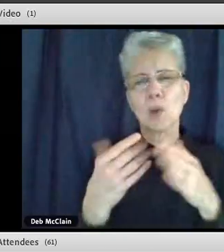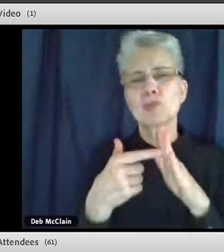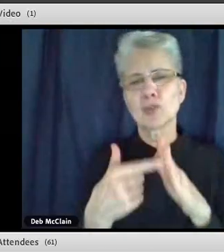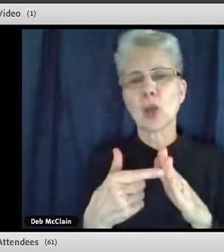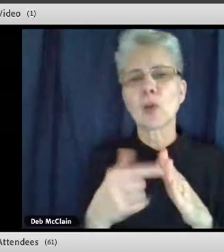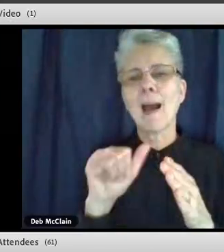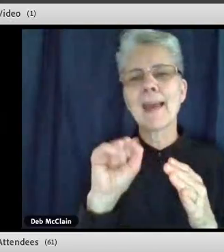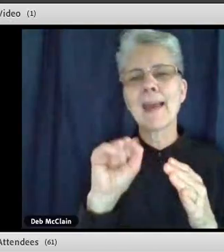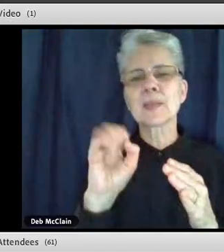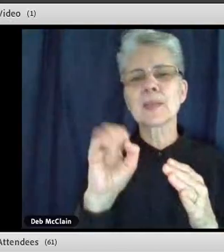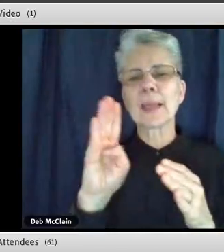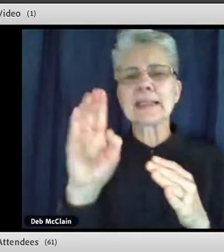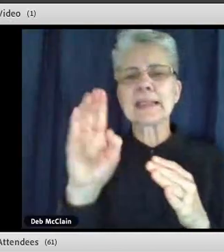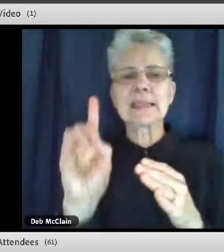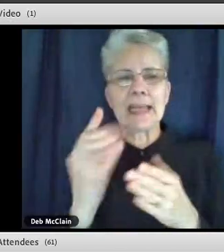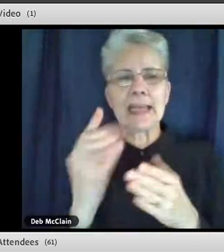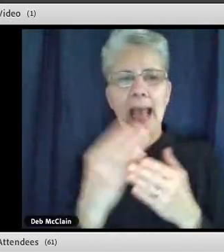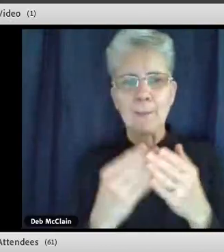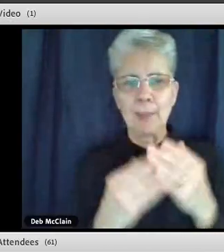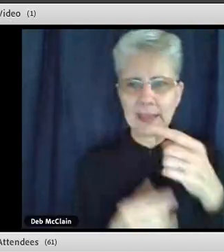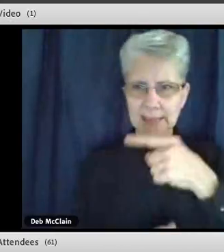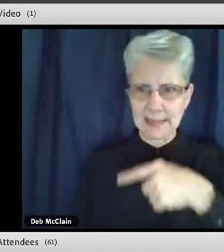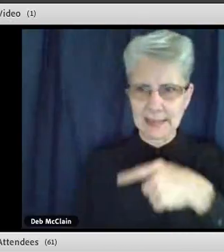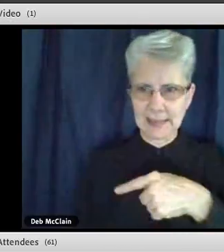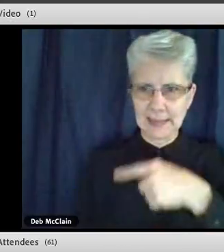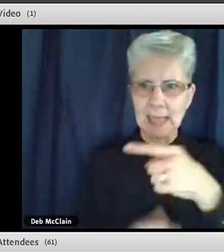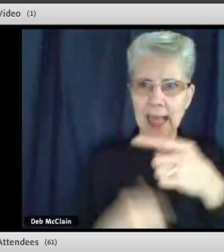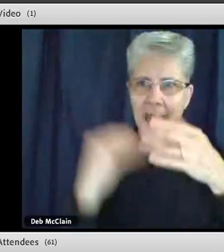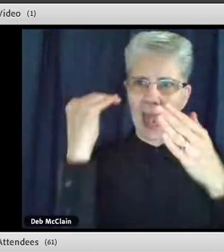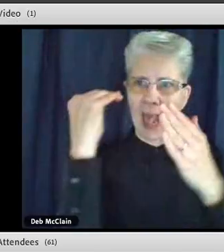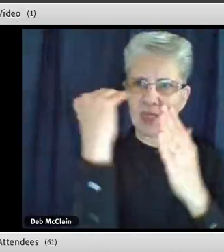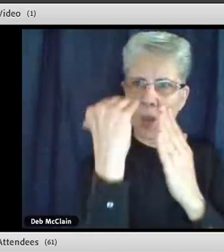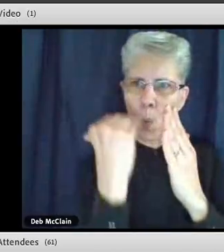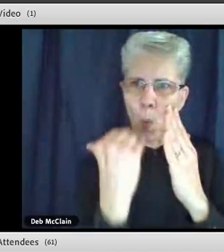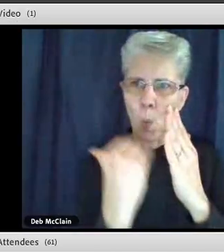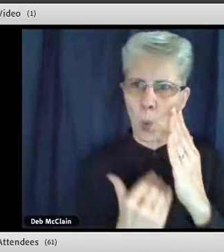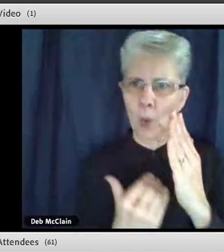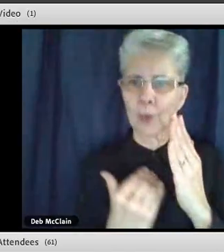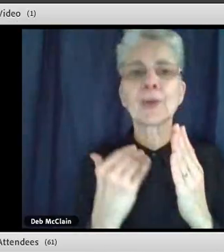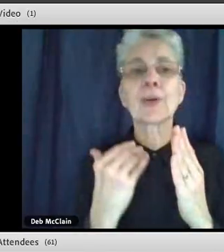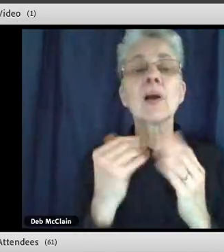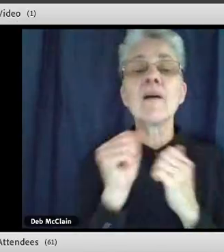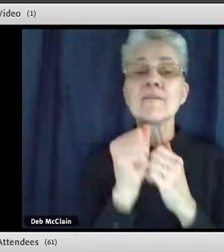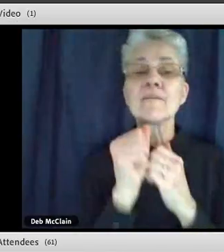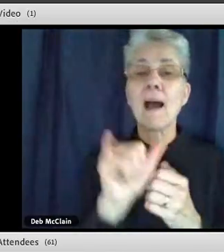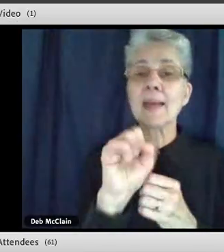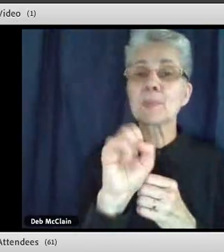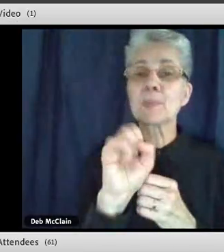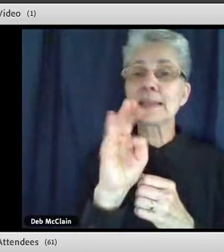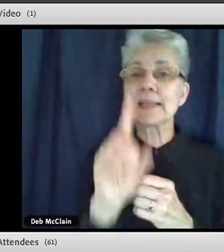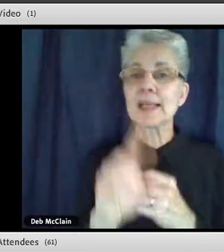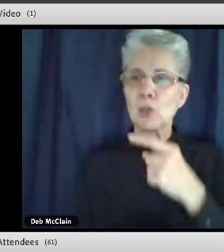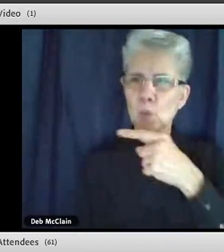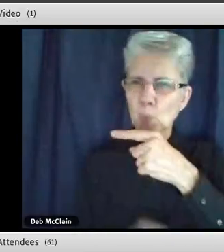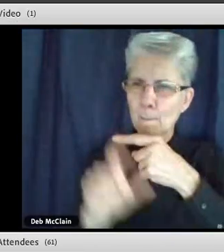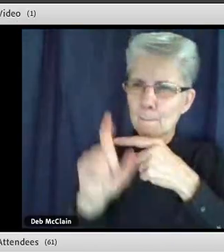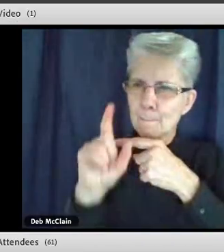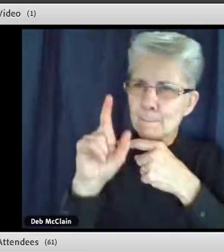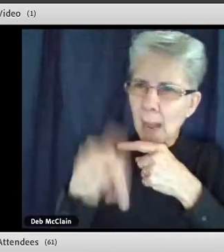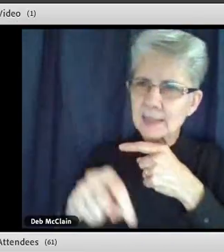ISBD elements and the order of the elements. So according to ISBD, you need to have these elements